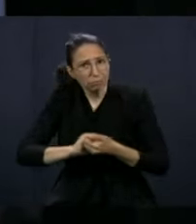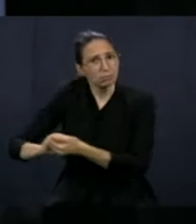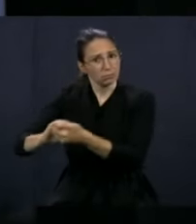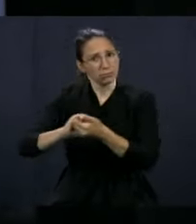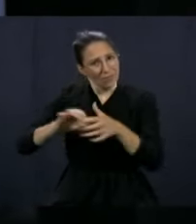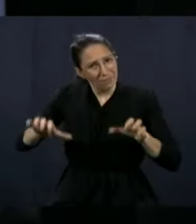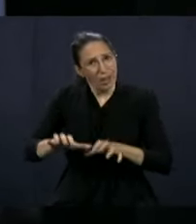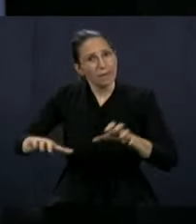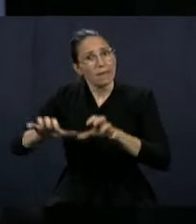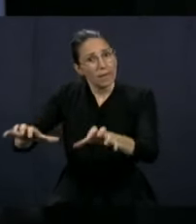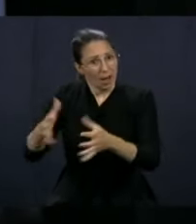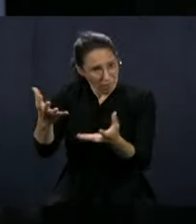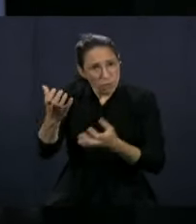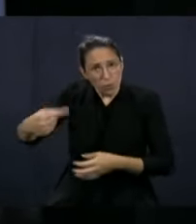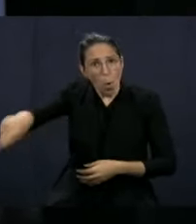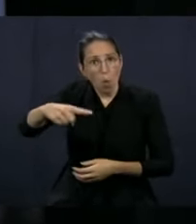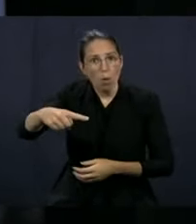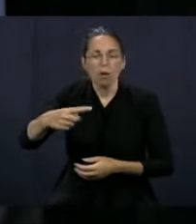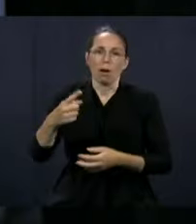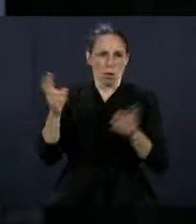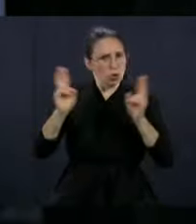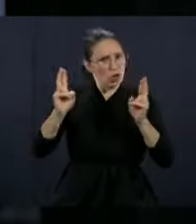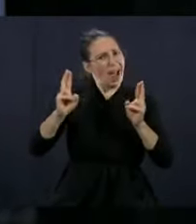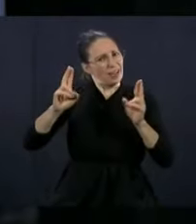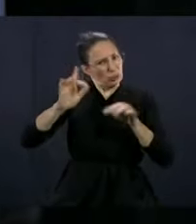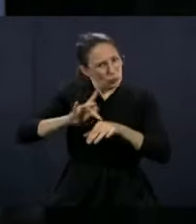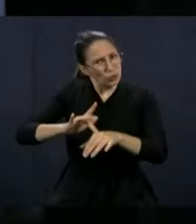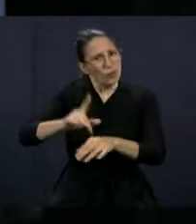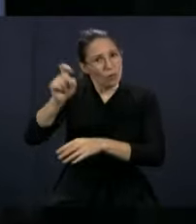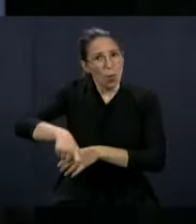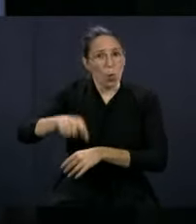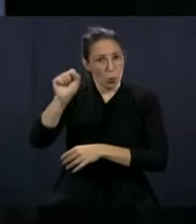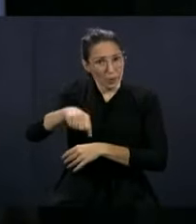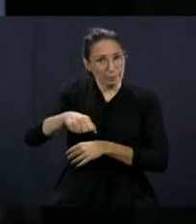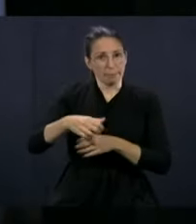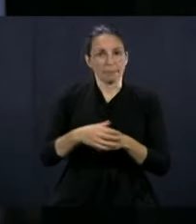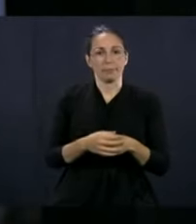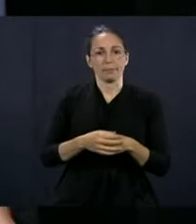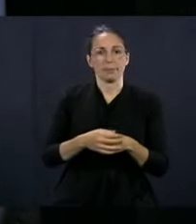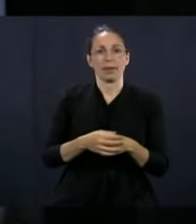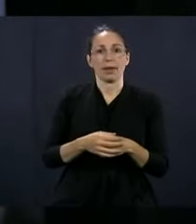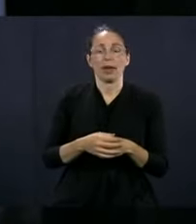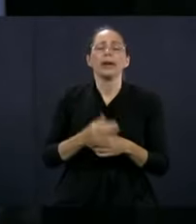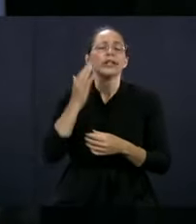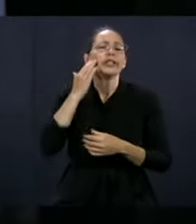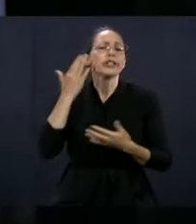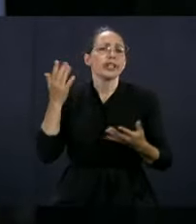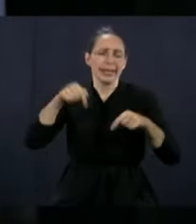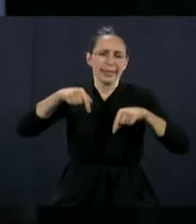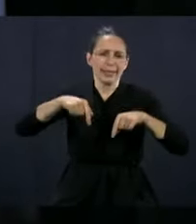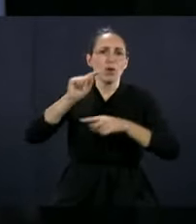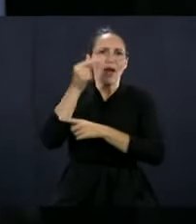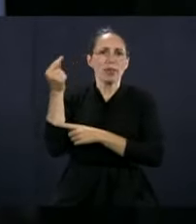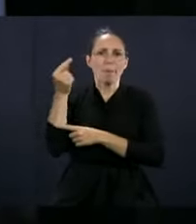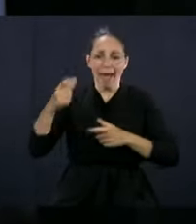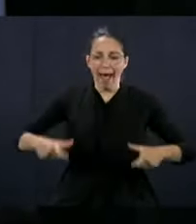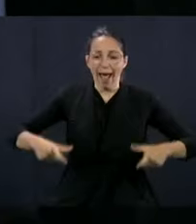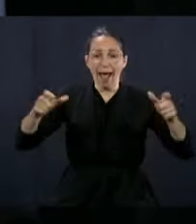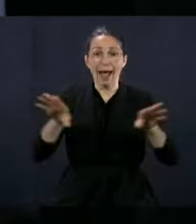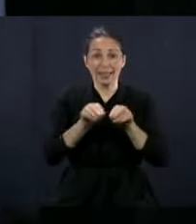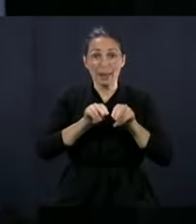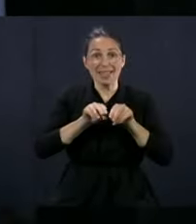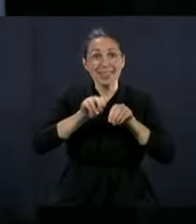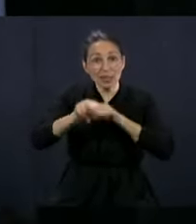together. And it's urgent to act. So I know that the session was supposed to end on